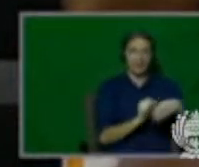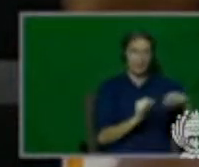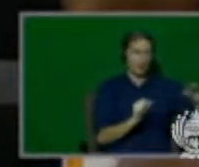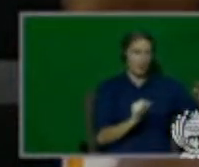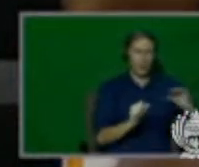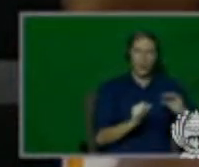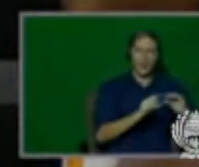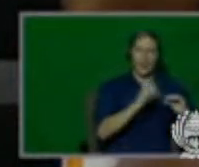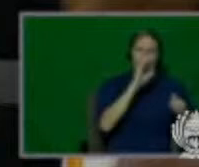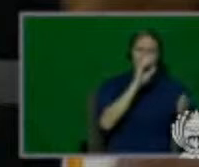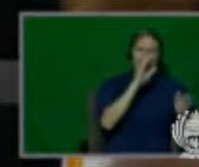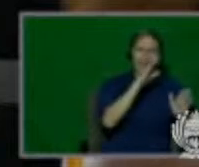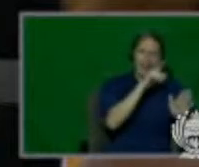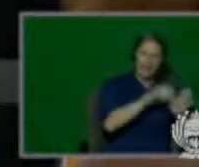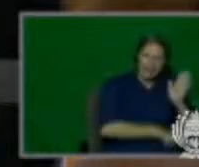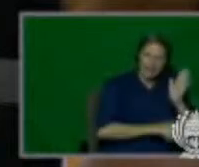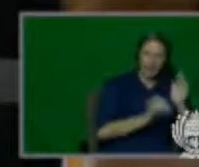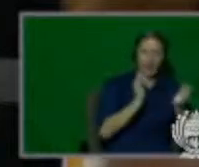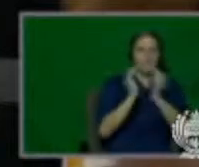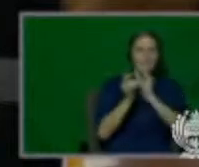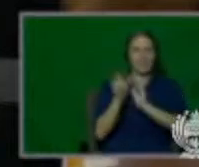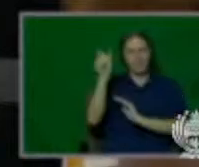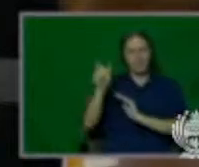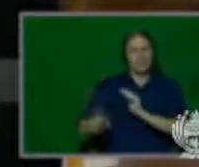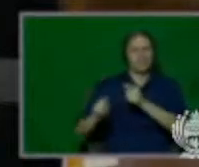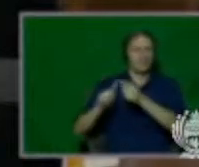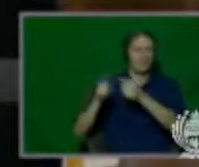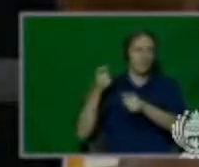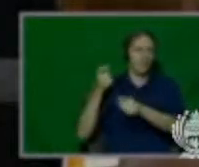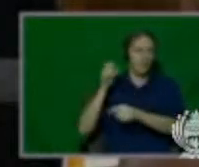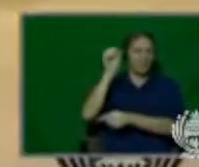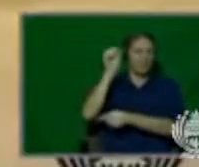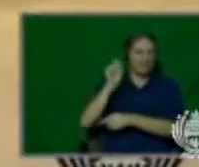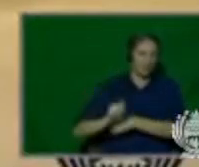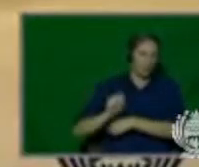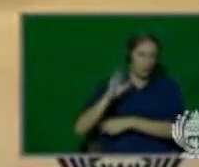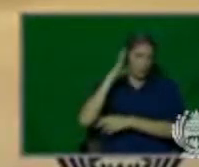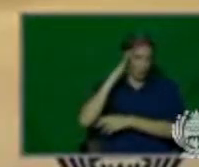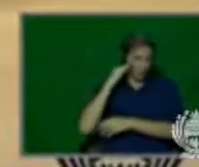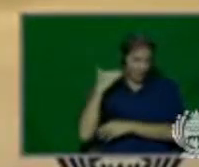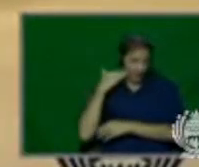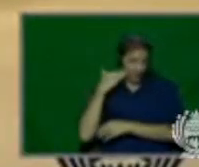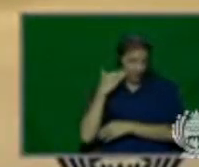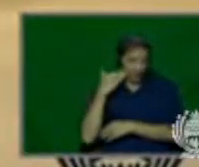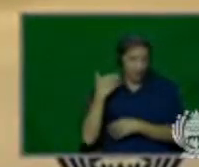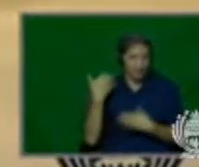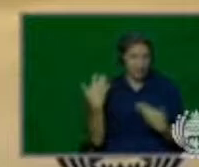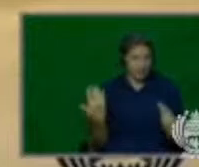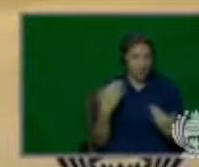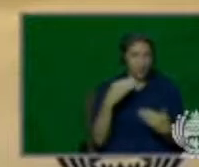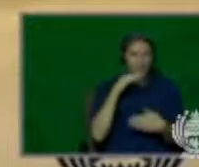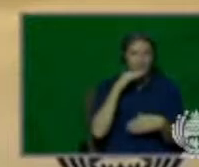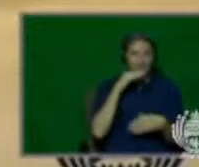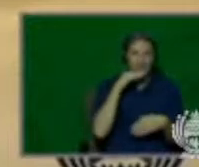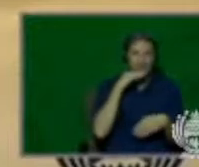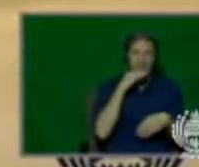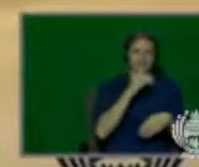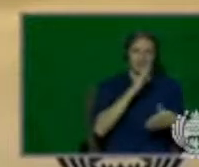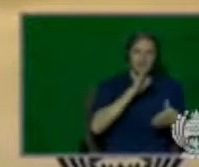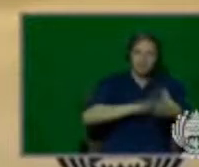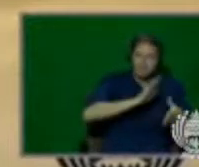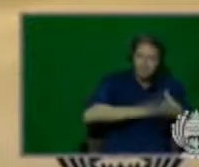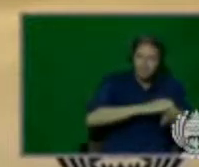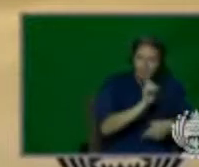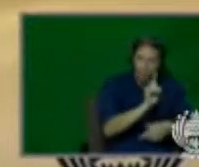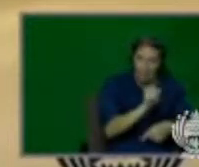Korea. The explanation is cost of transport. In South Africa, that cost of transport